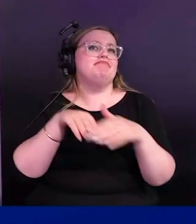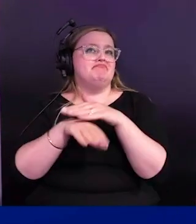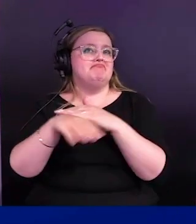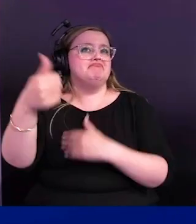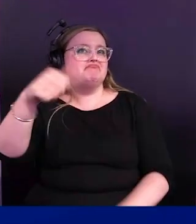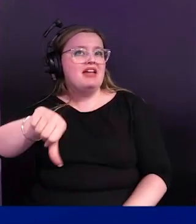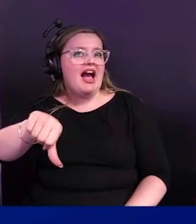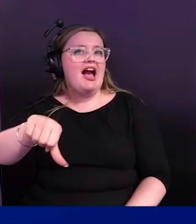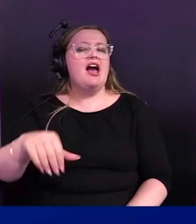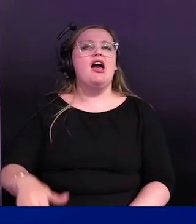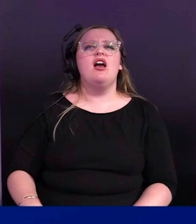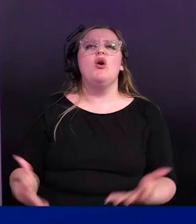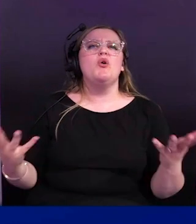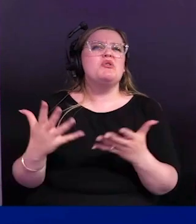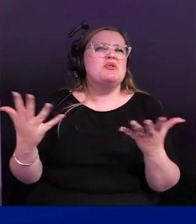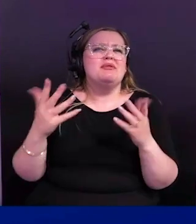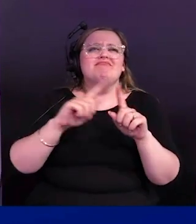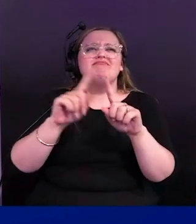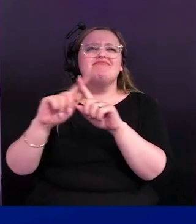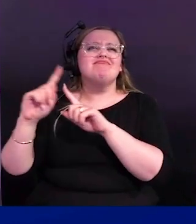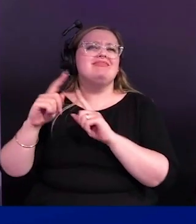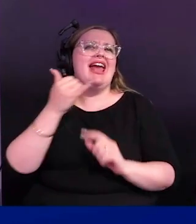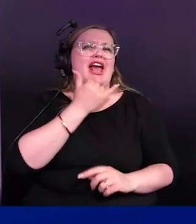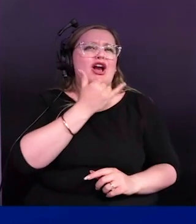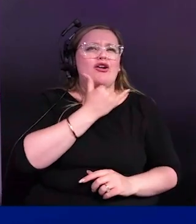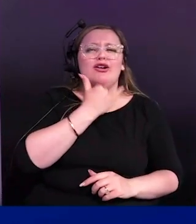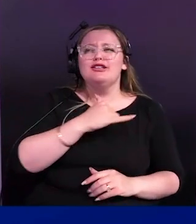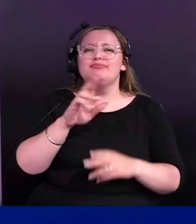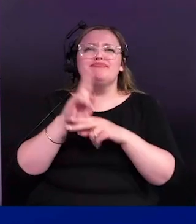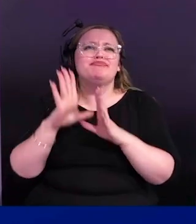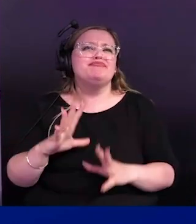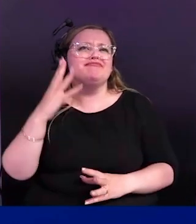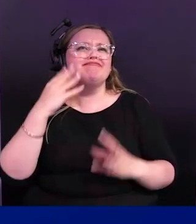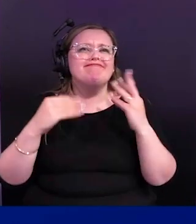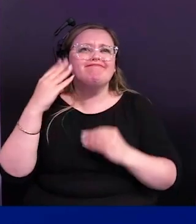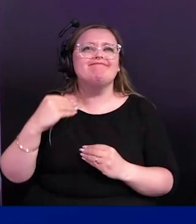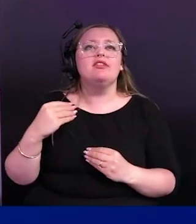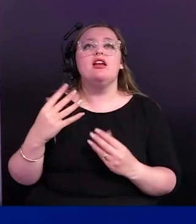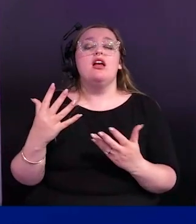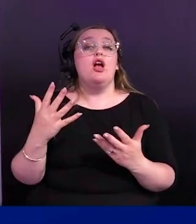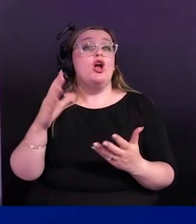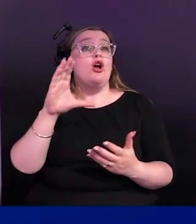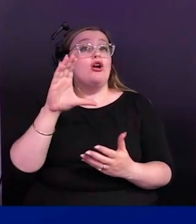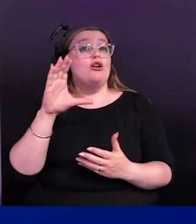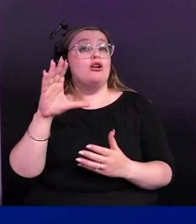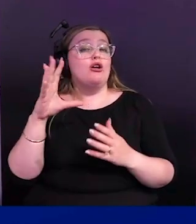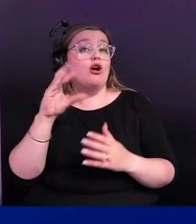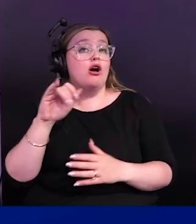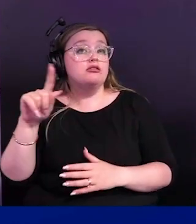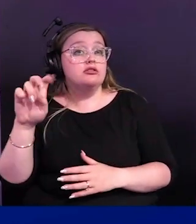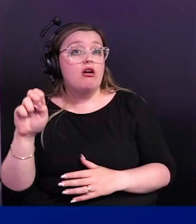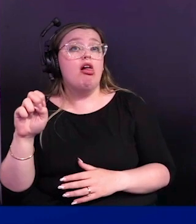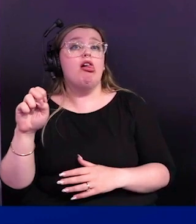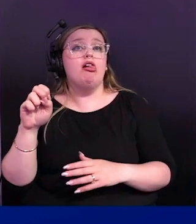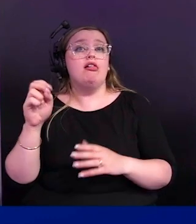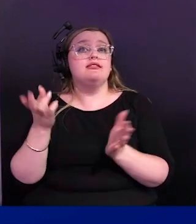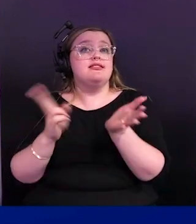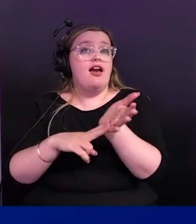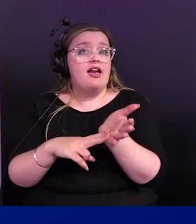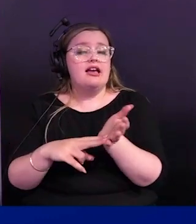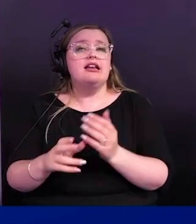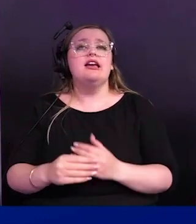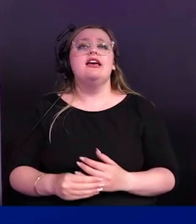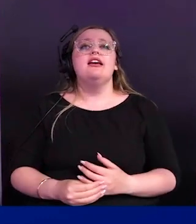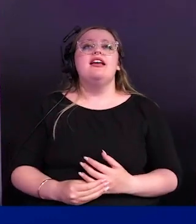are the top errors different users are running into, information about console sign-in, destructive actions. And then as Gokul talked